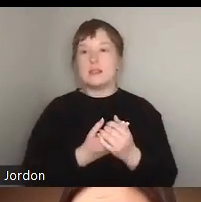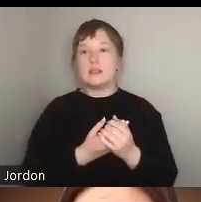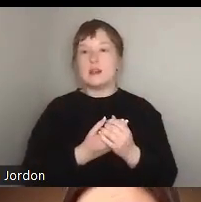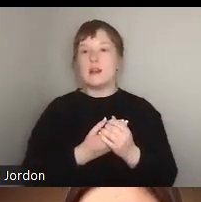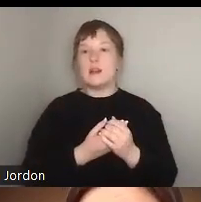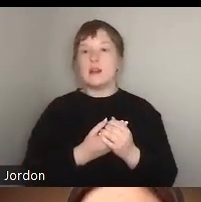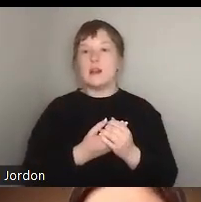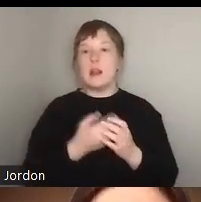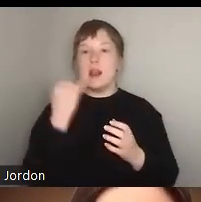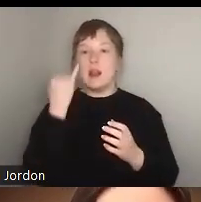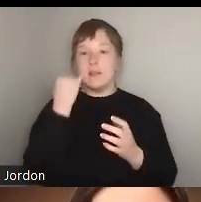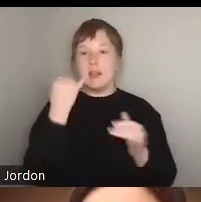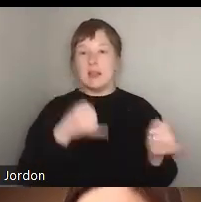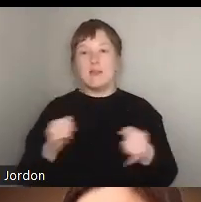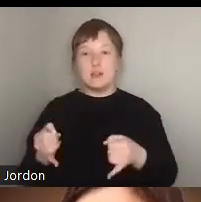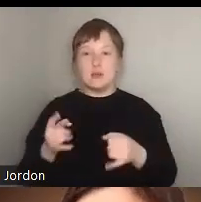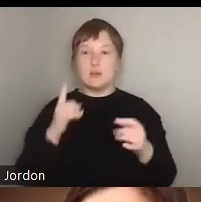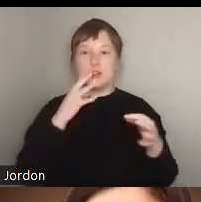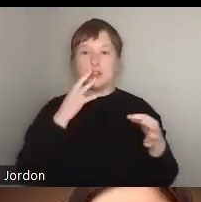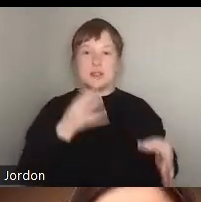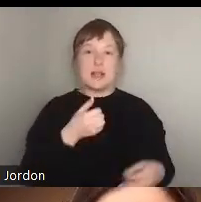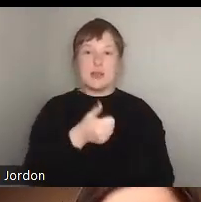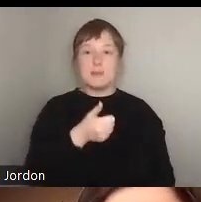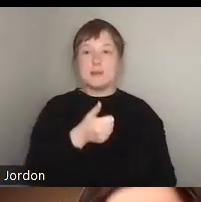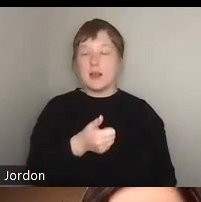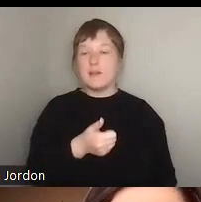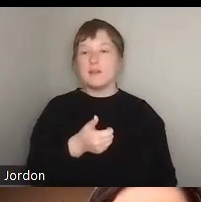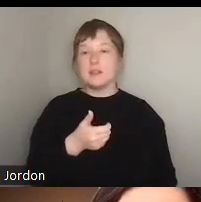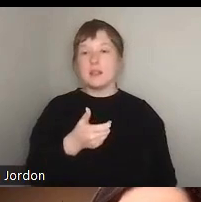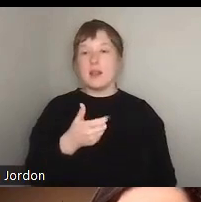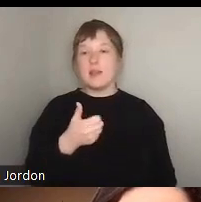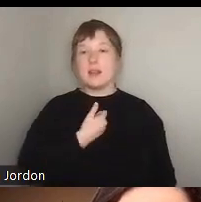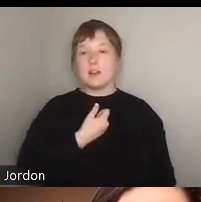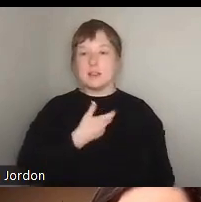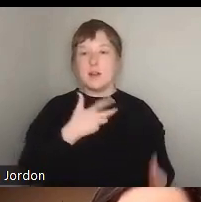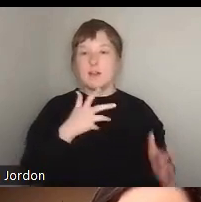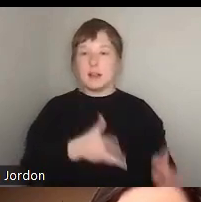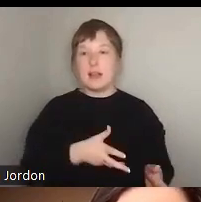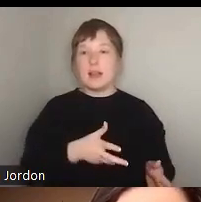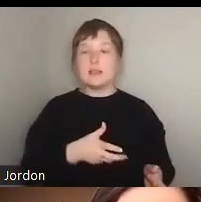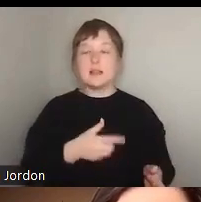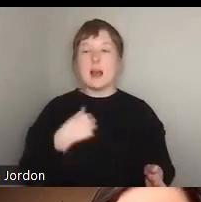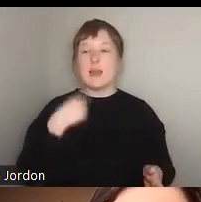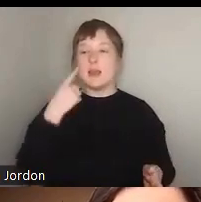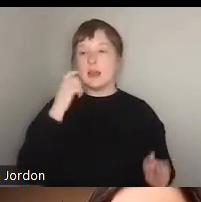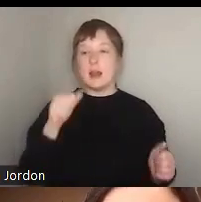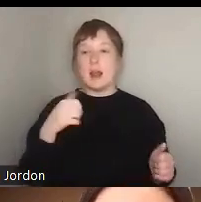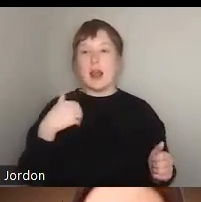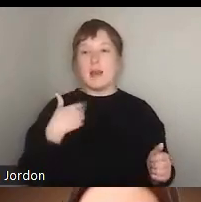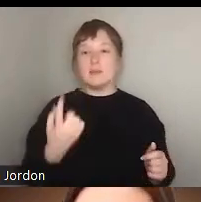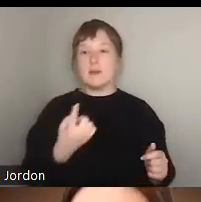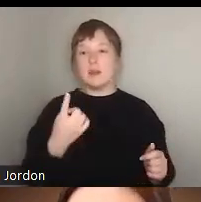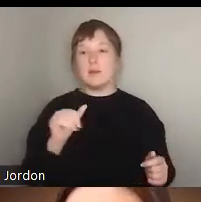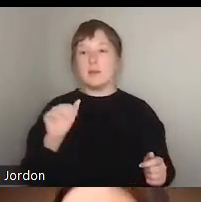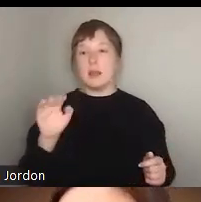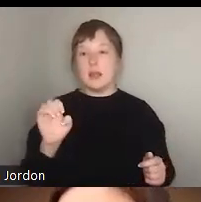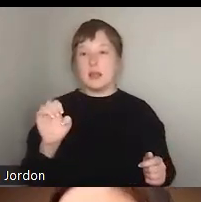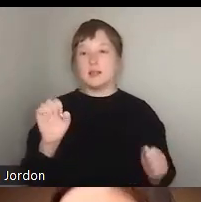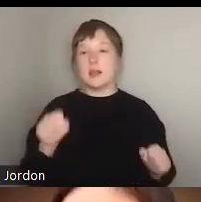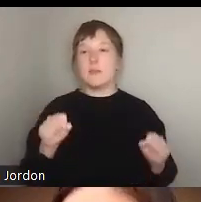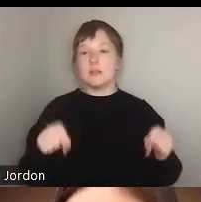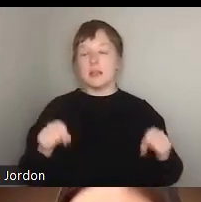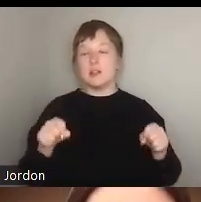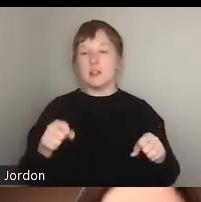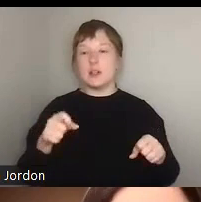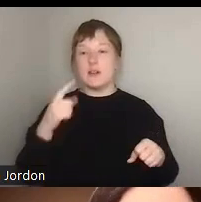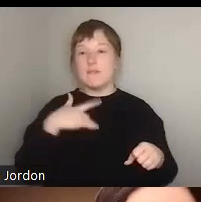is the individual sort of making that choice, and if it is some form of self-neglect, I think, having something escalate to being a case can potentially be an